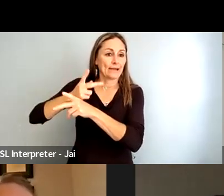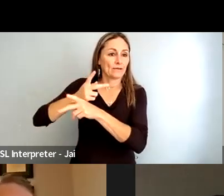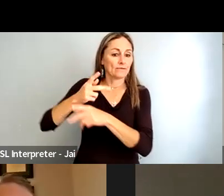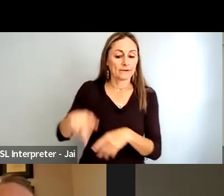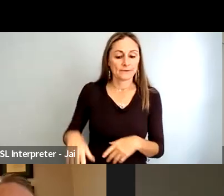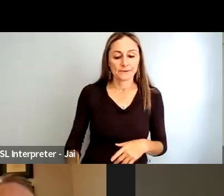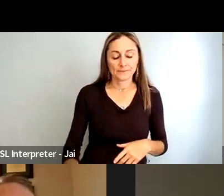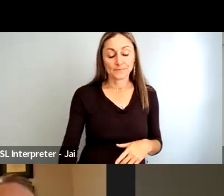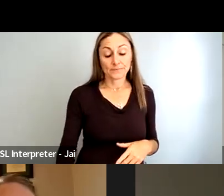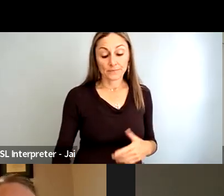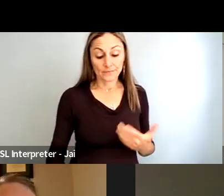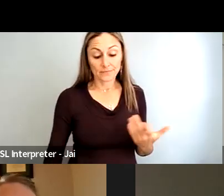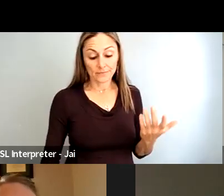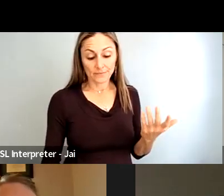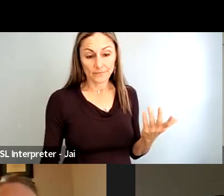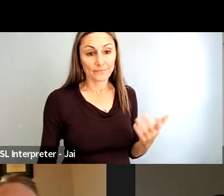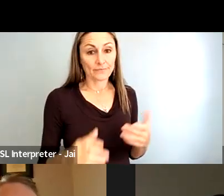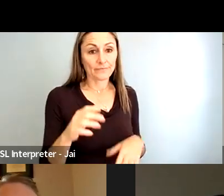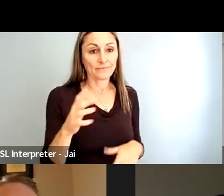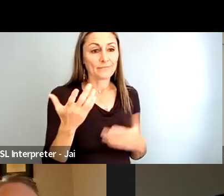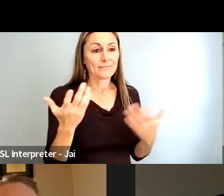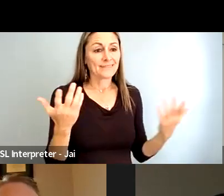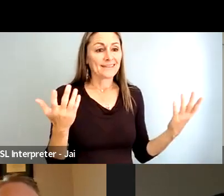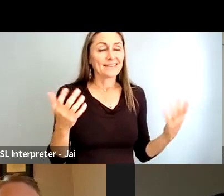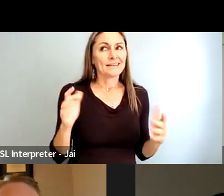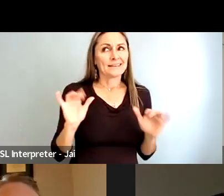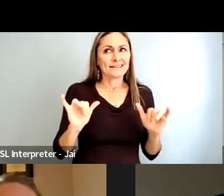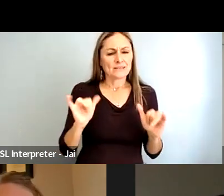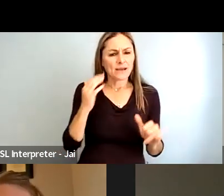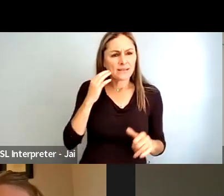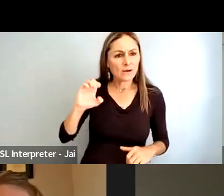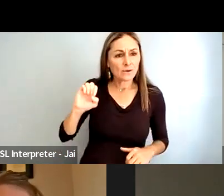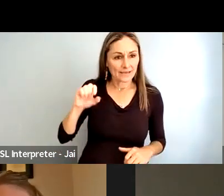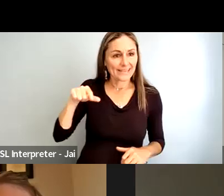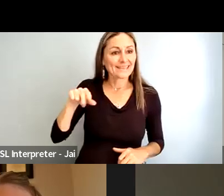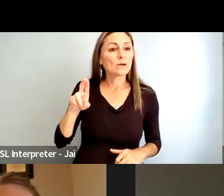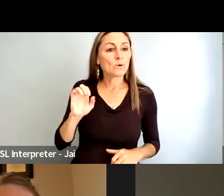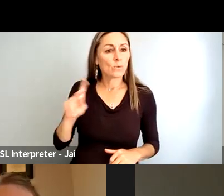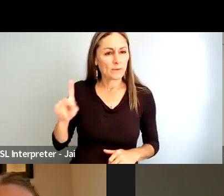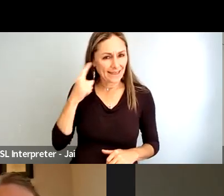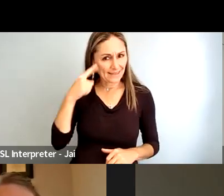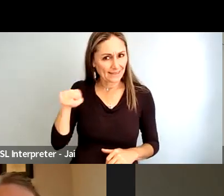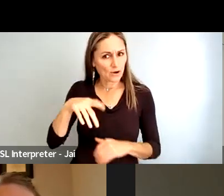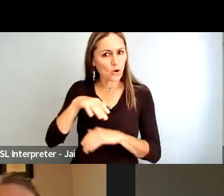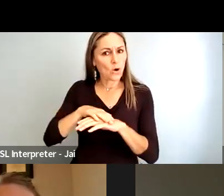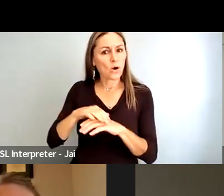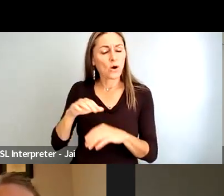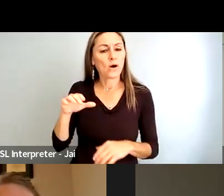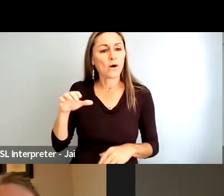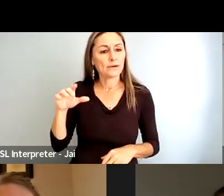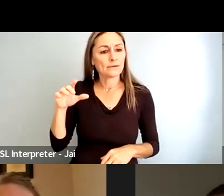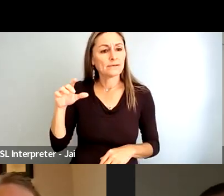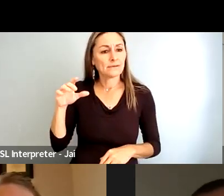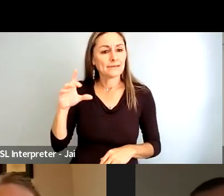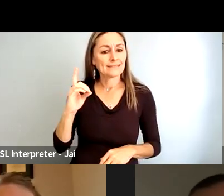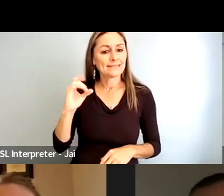And can you tell us how, I know that Equip has, I think they're on Discord, and so is YLF. Can you tell us